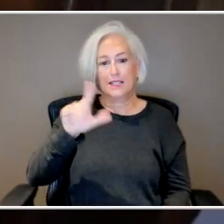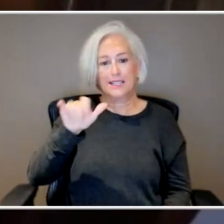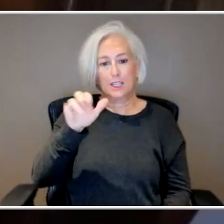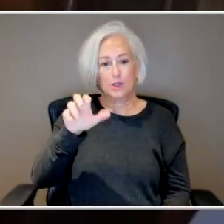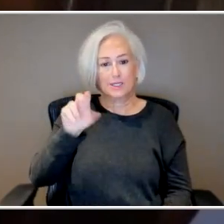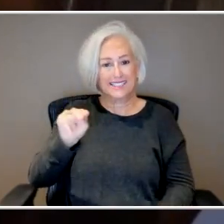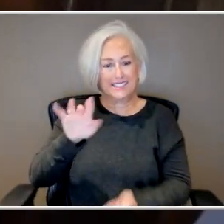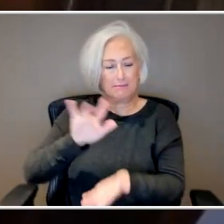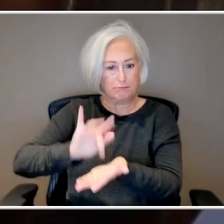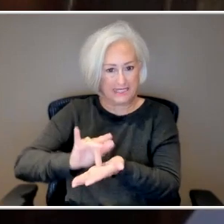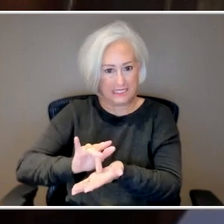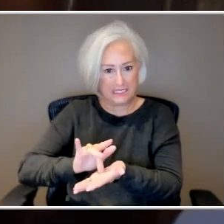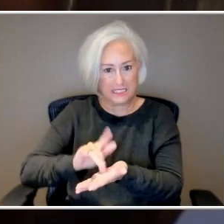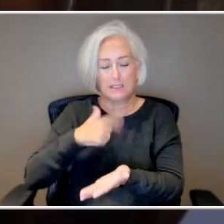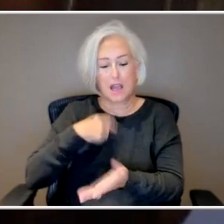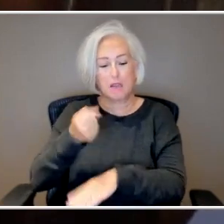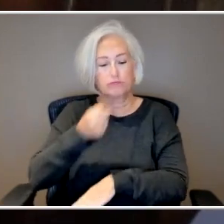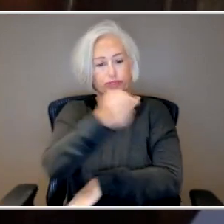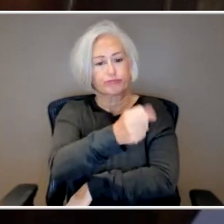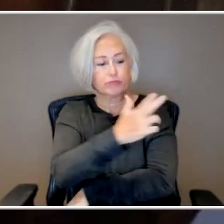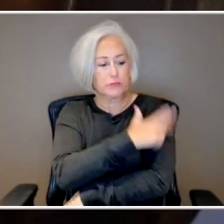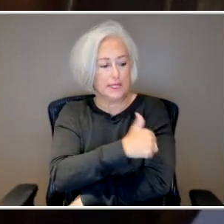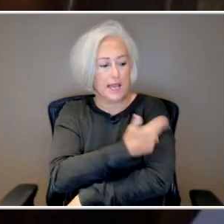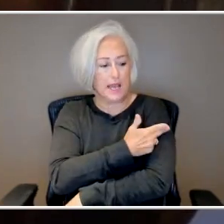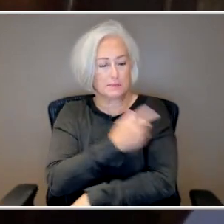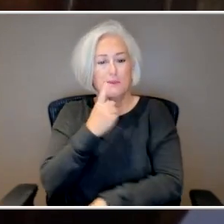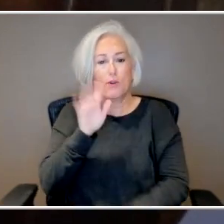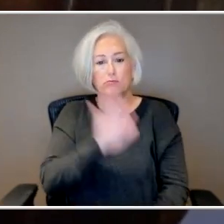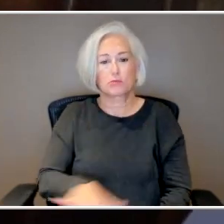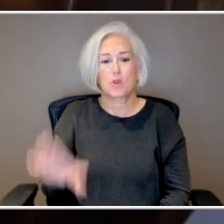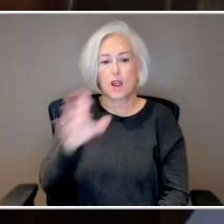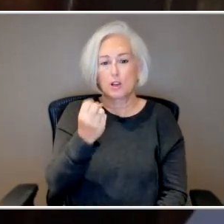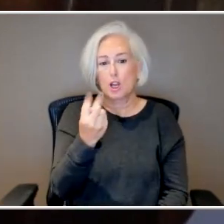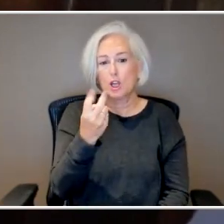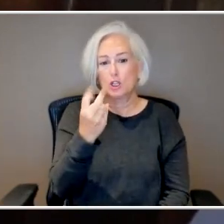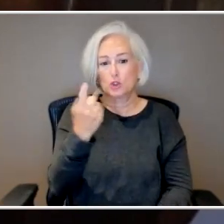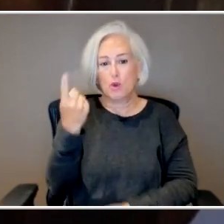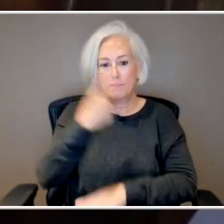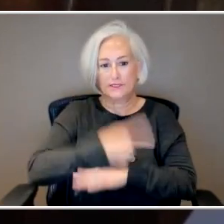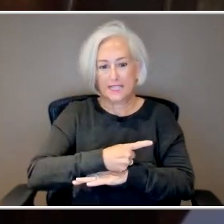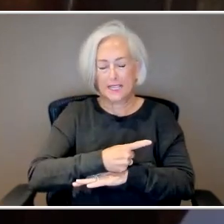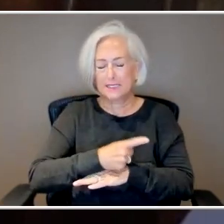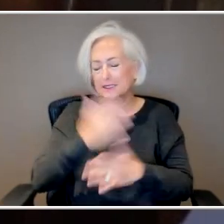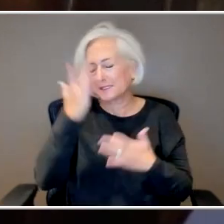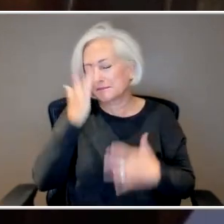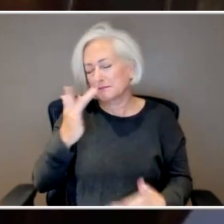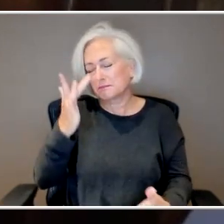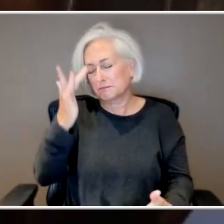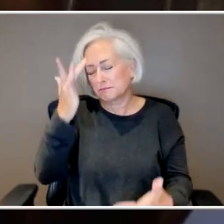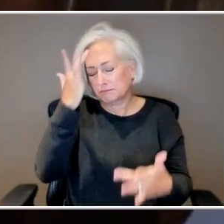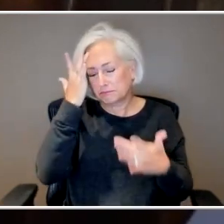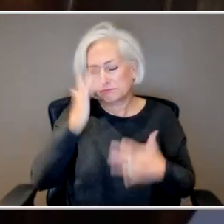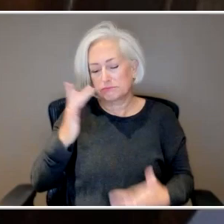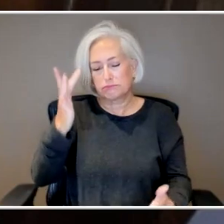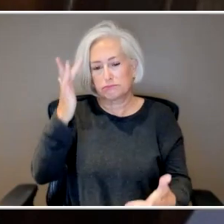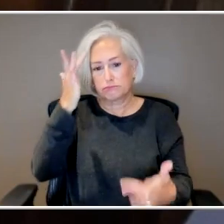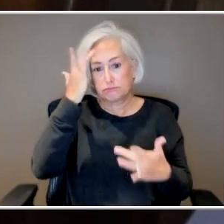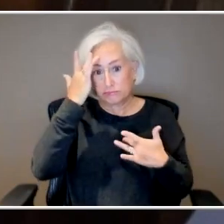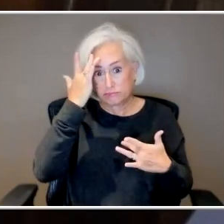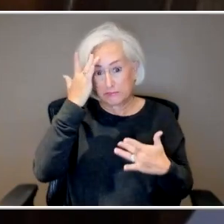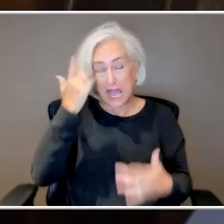a good probably 12 days, very, very sick, and I